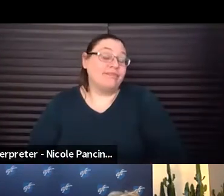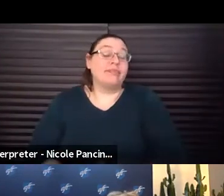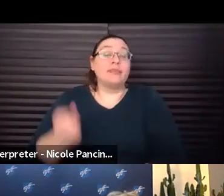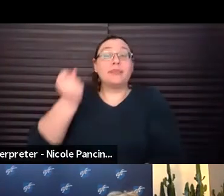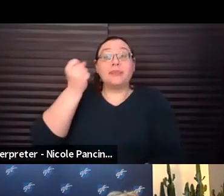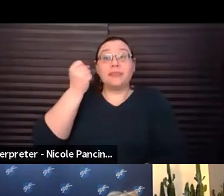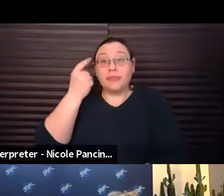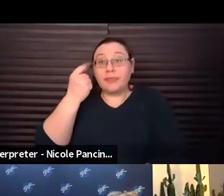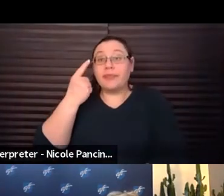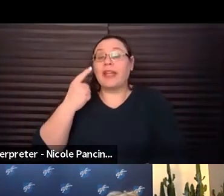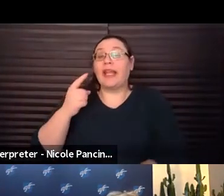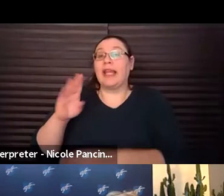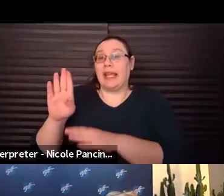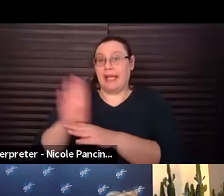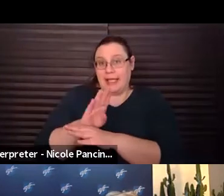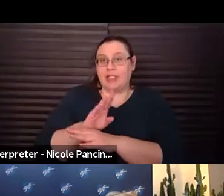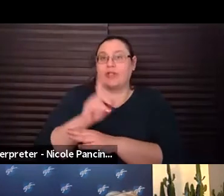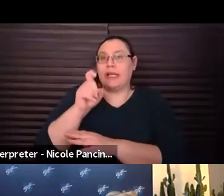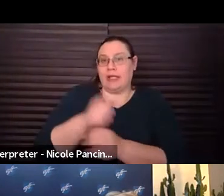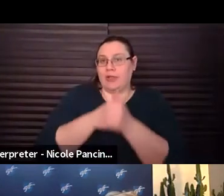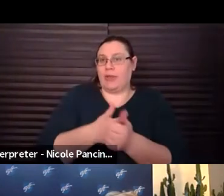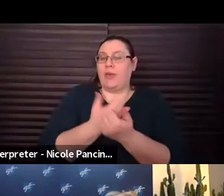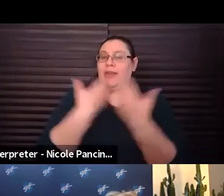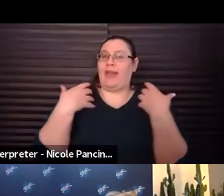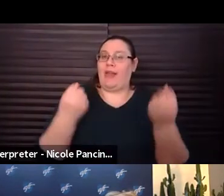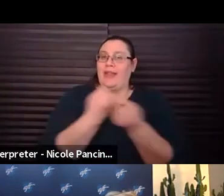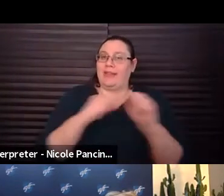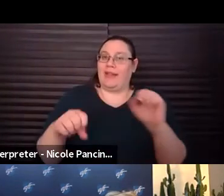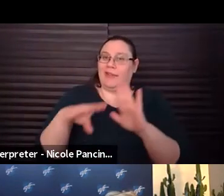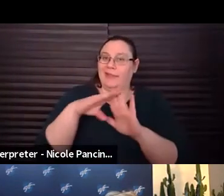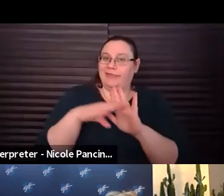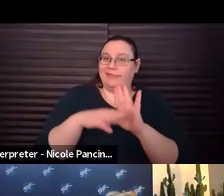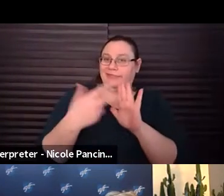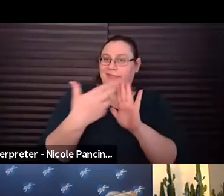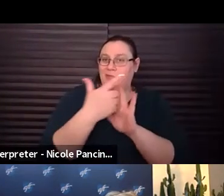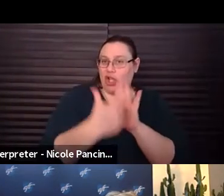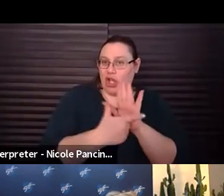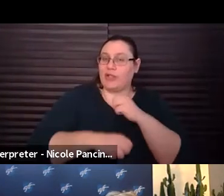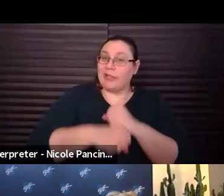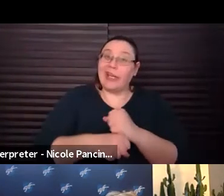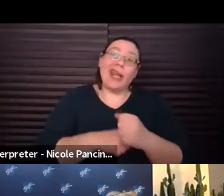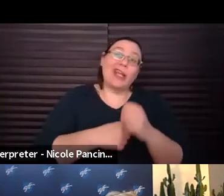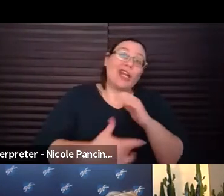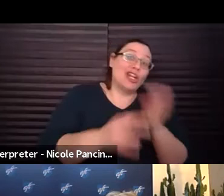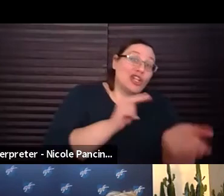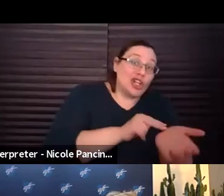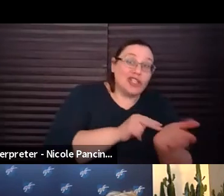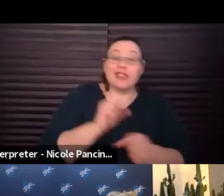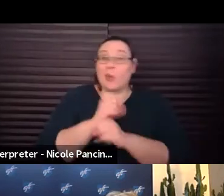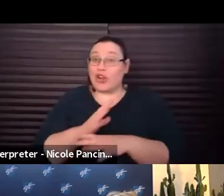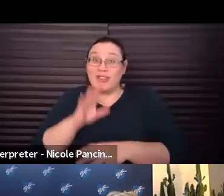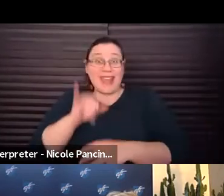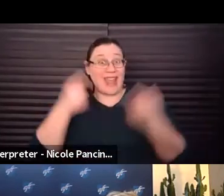however, the industry has had to comply with health and safety regulations that protect nurses, workers. And these were fought for